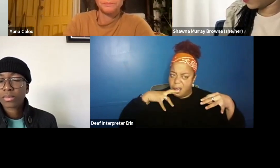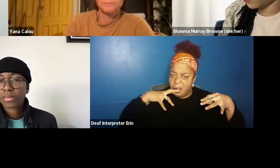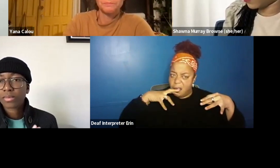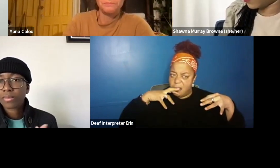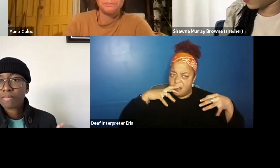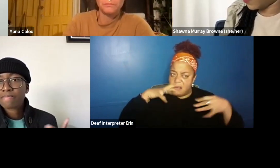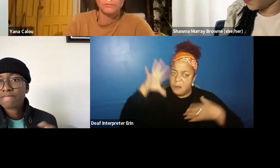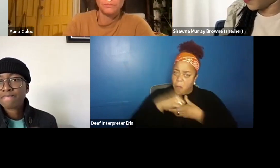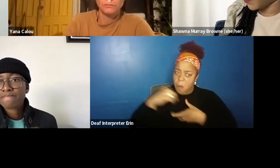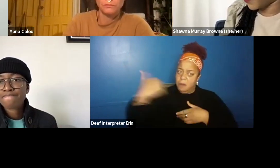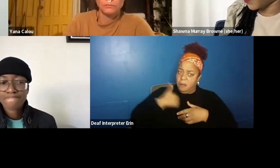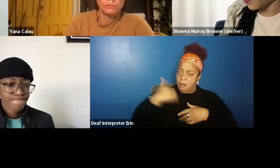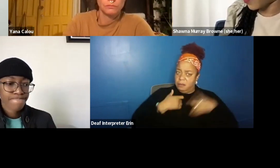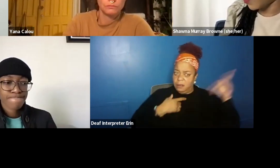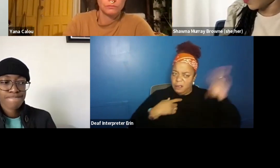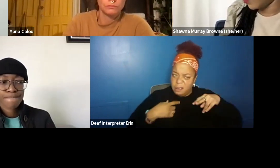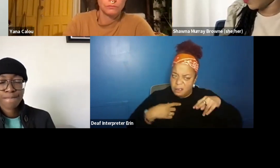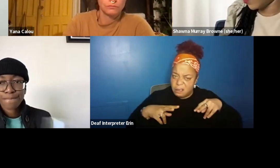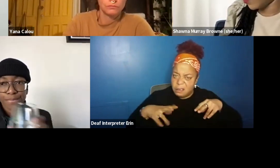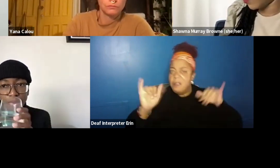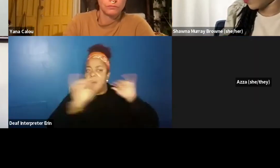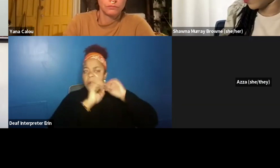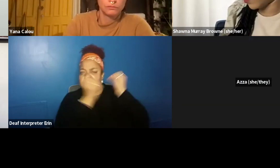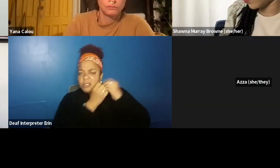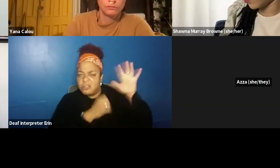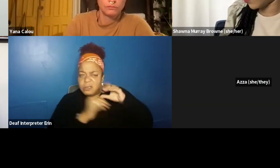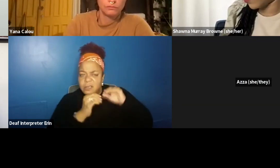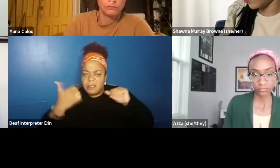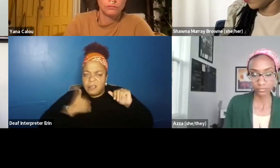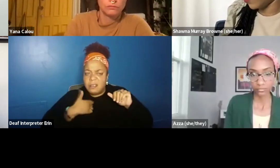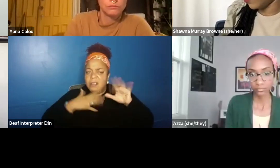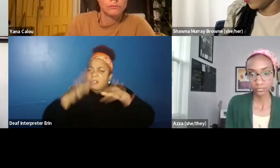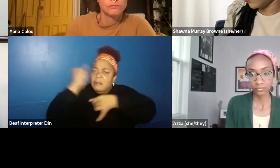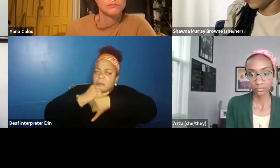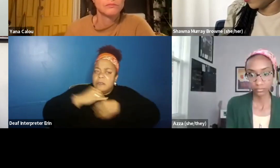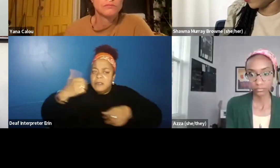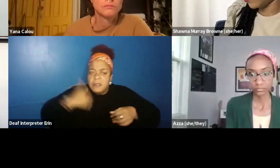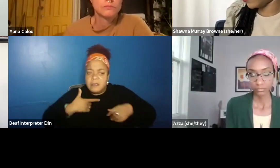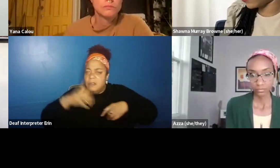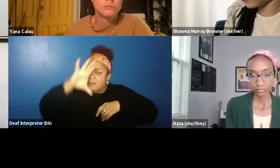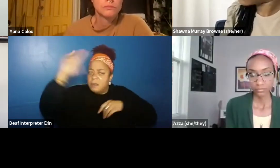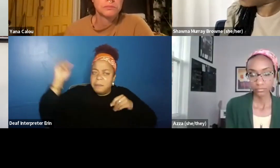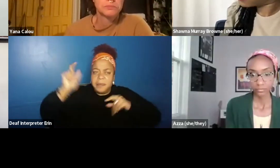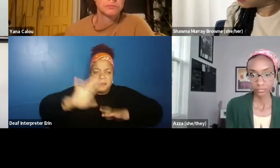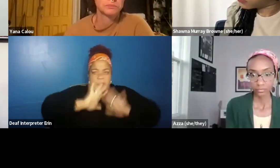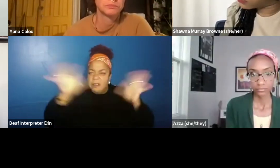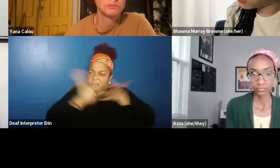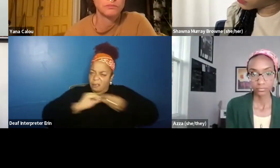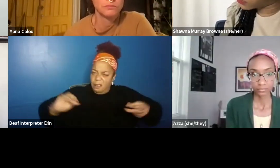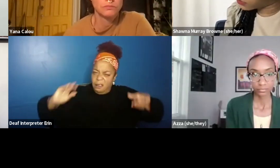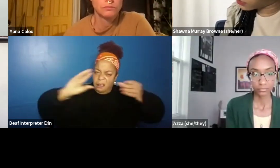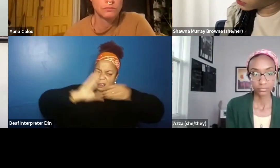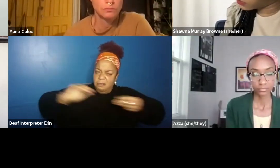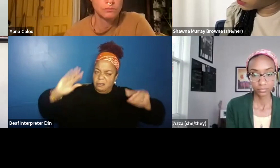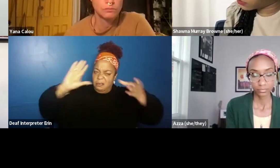Canadian organizations, Canadian corporations, statement after statement, after